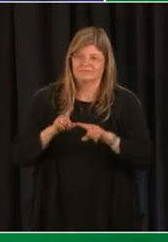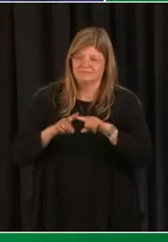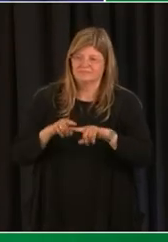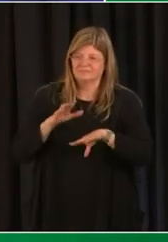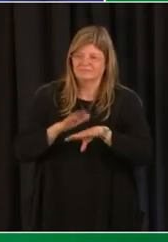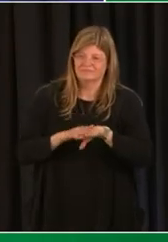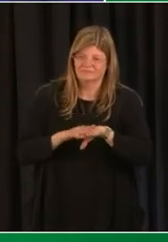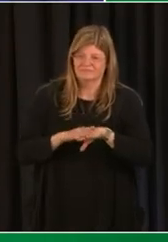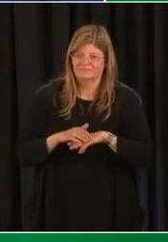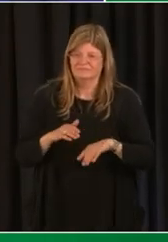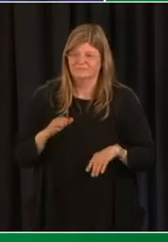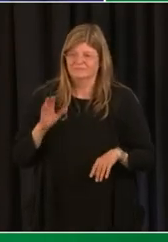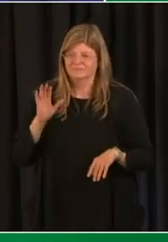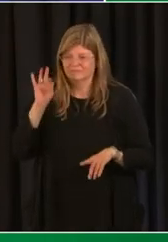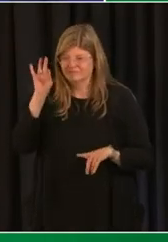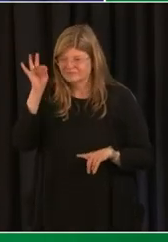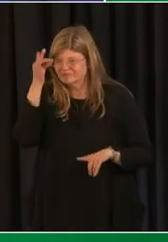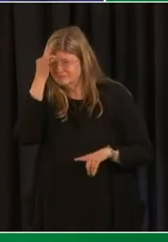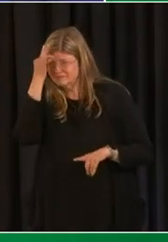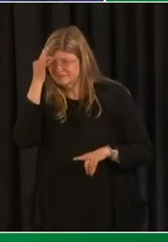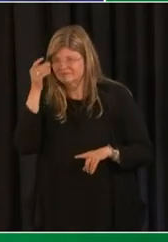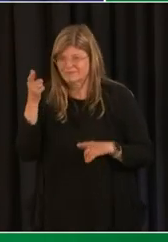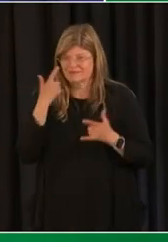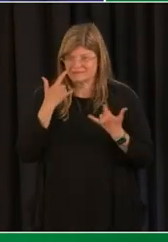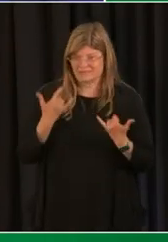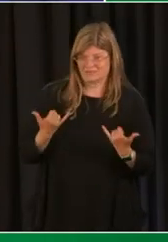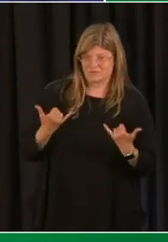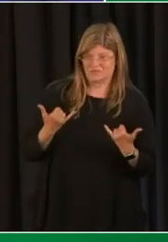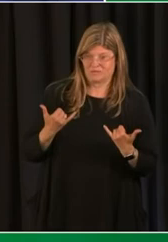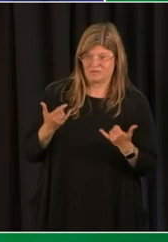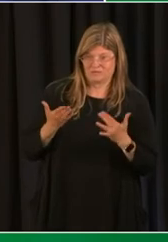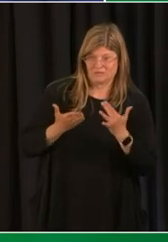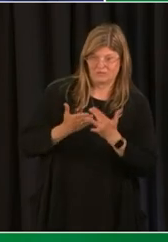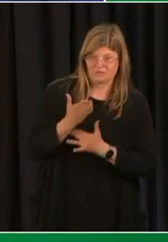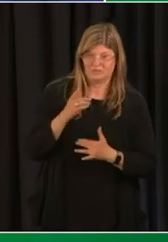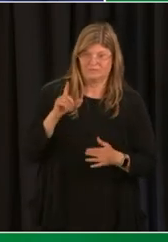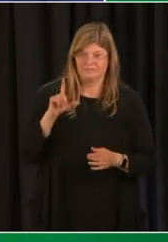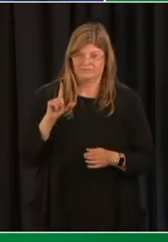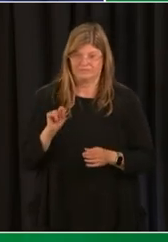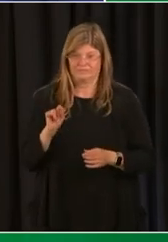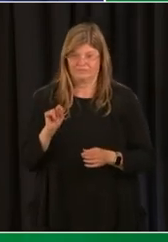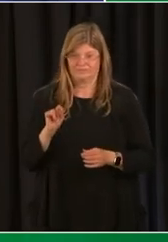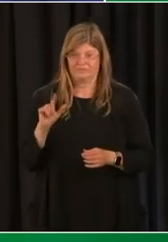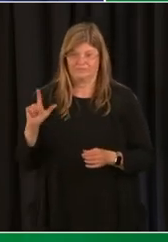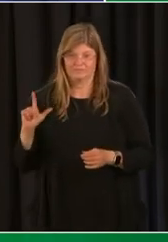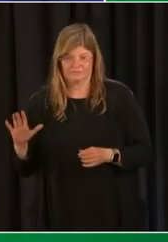on the federal government. But right now, I think it's through